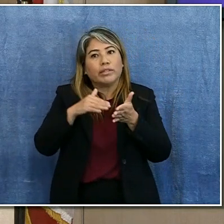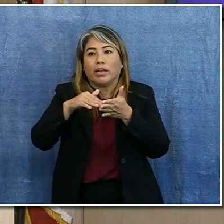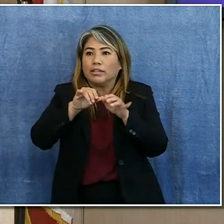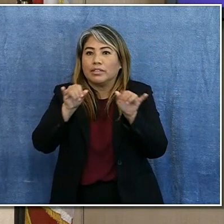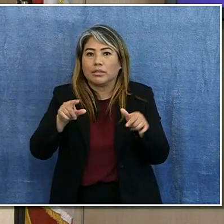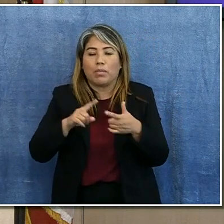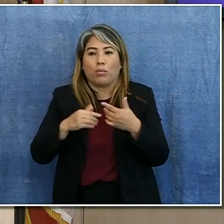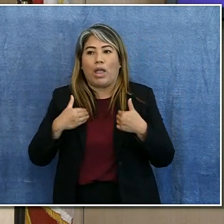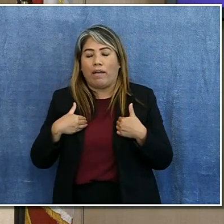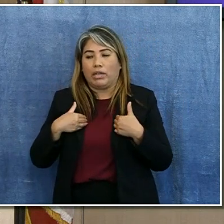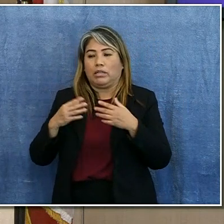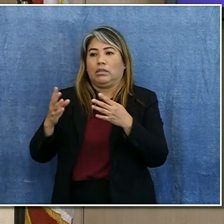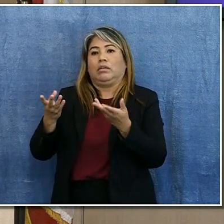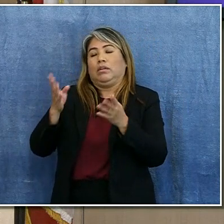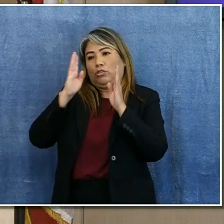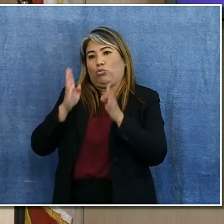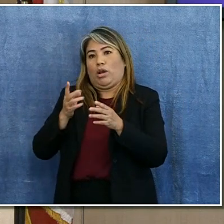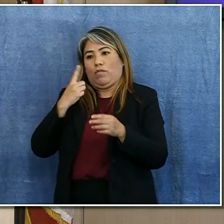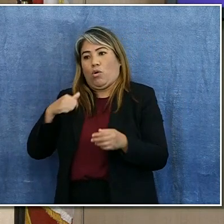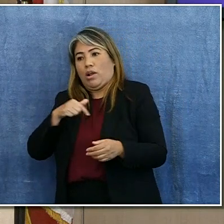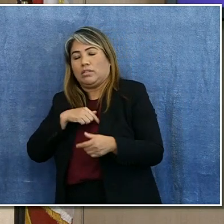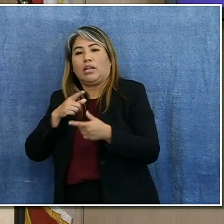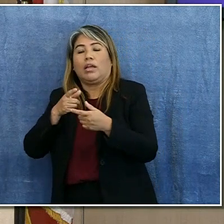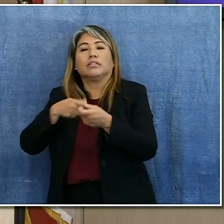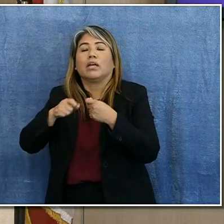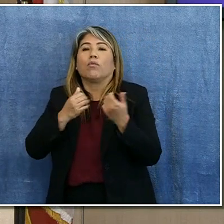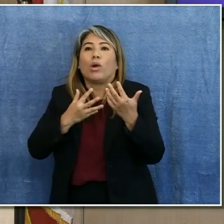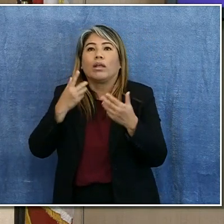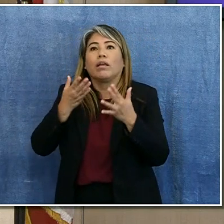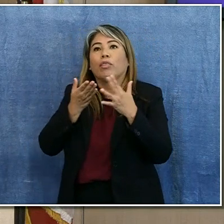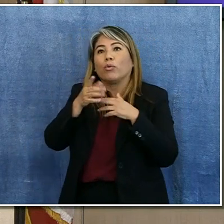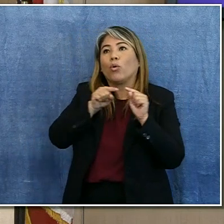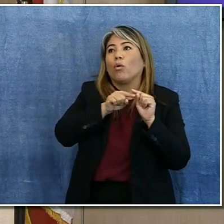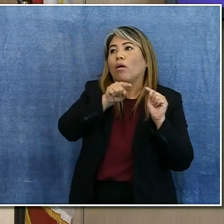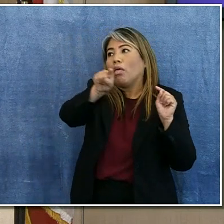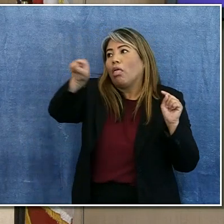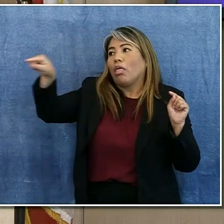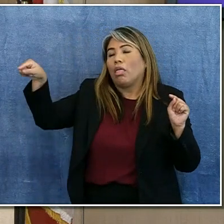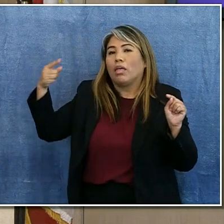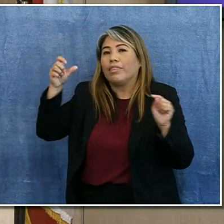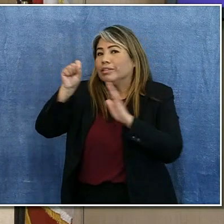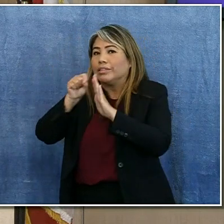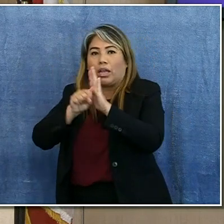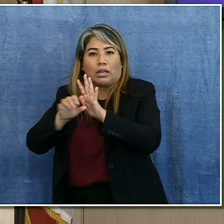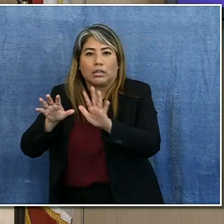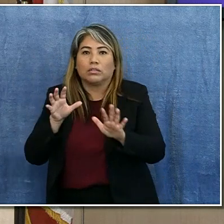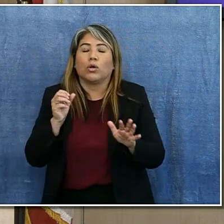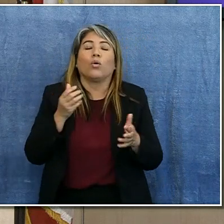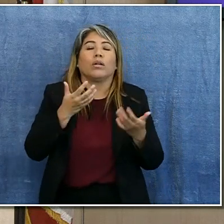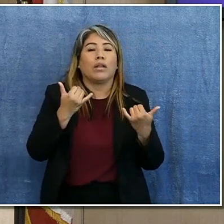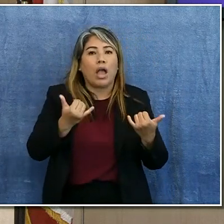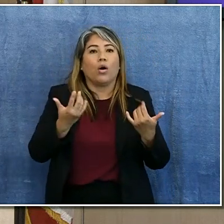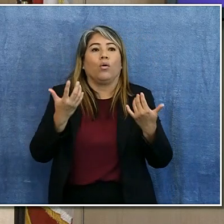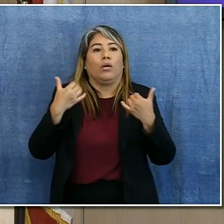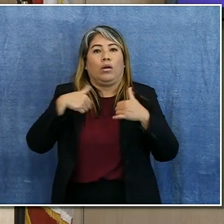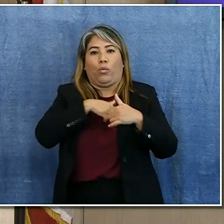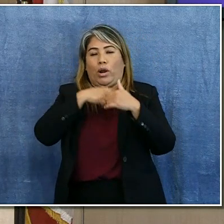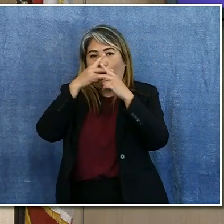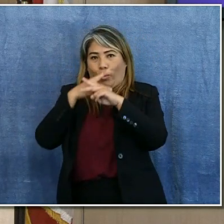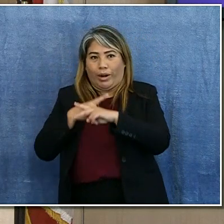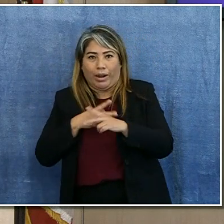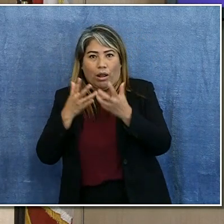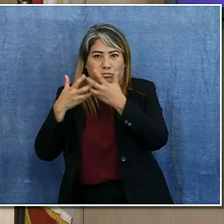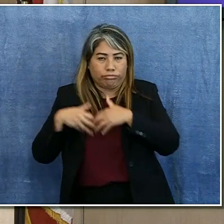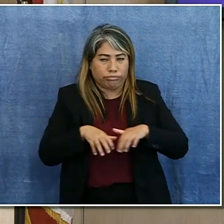the information straight away instead of waiting to get it through the state. So that is actually being worked on as we speak. Again,